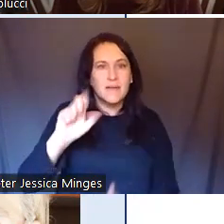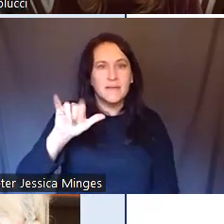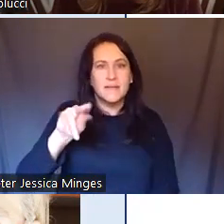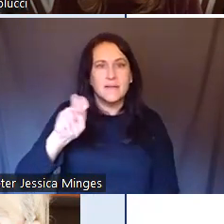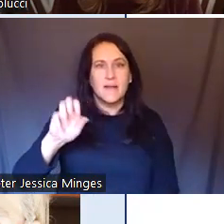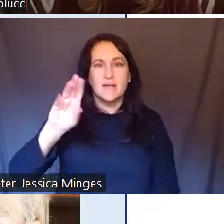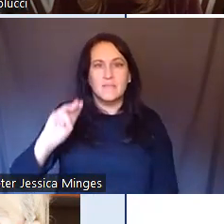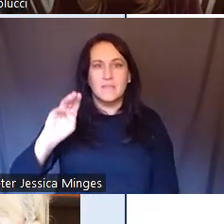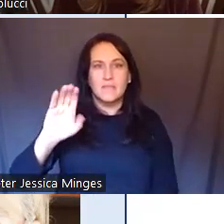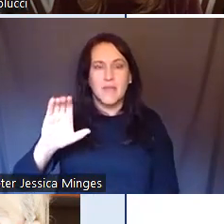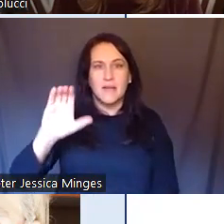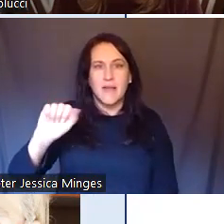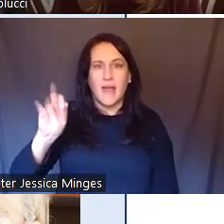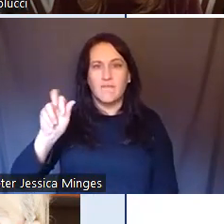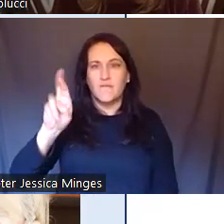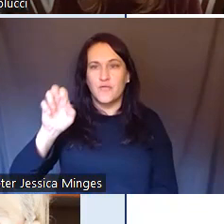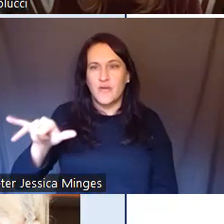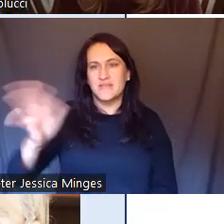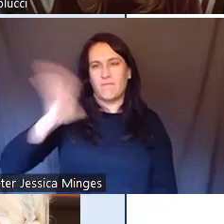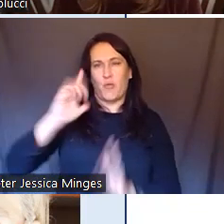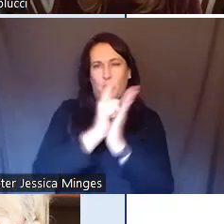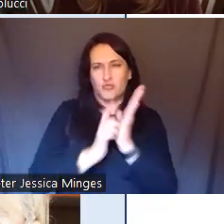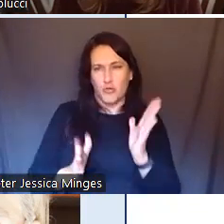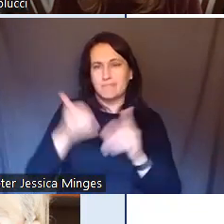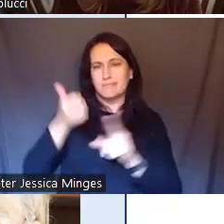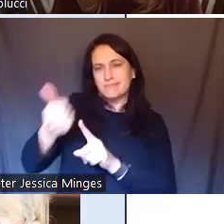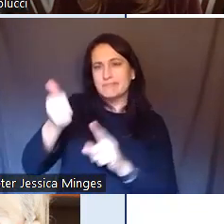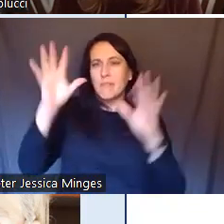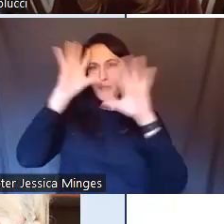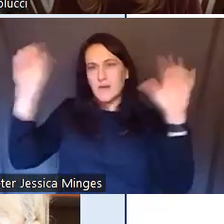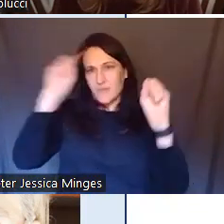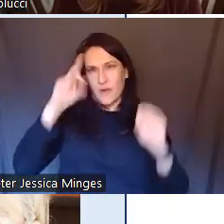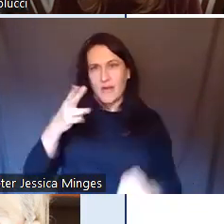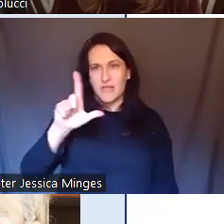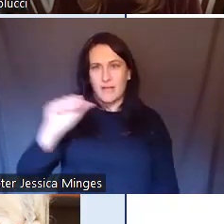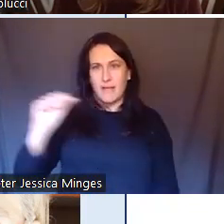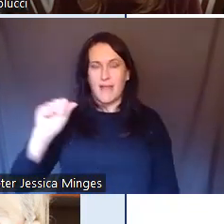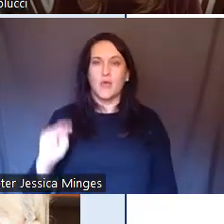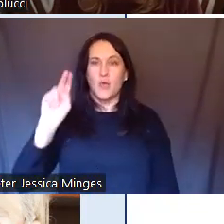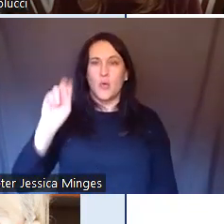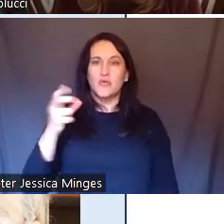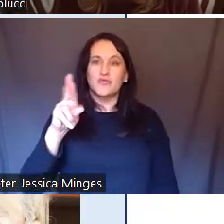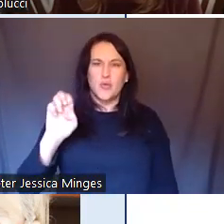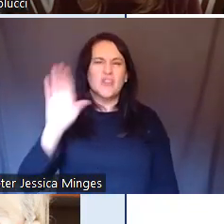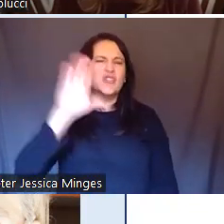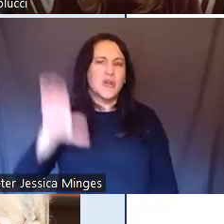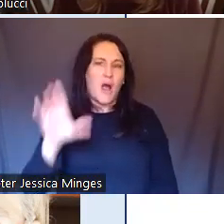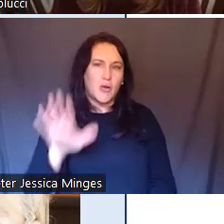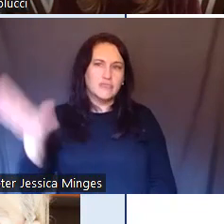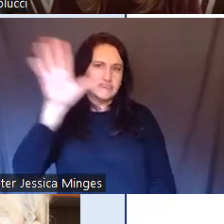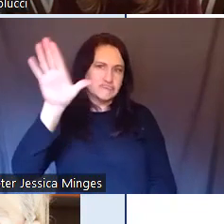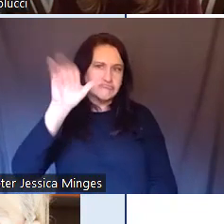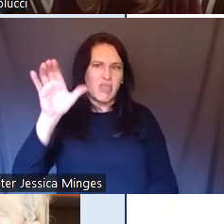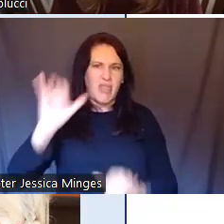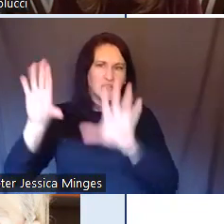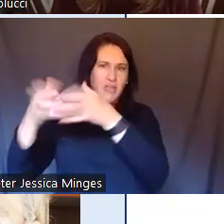former attorney who is the president of the HLAA North Shore, Chicago North Shore chapter.